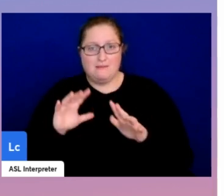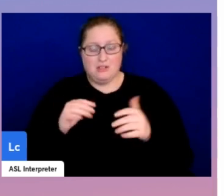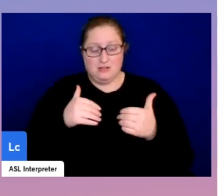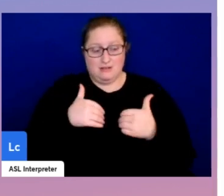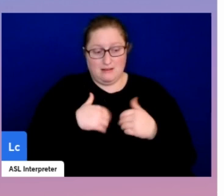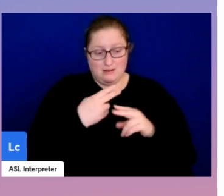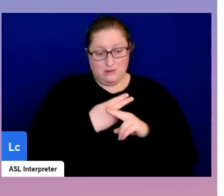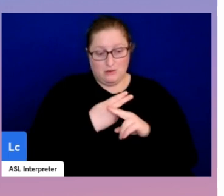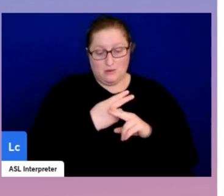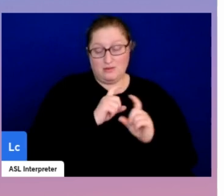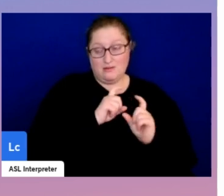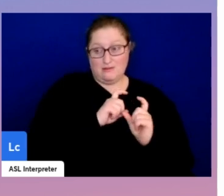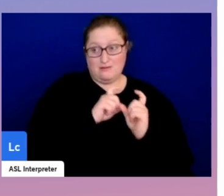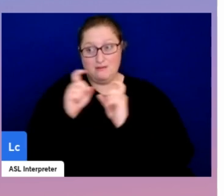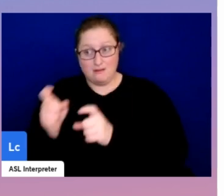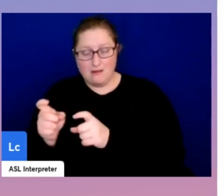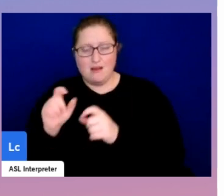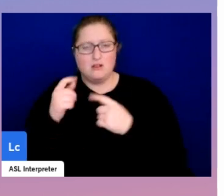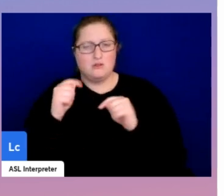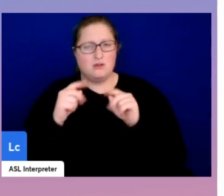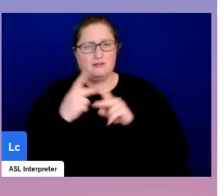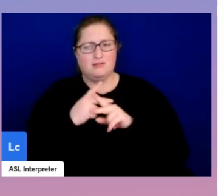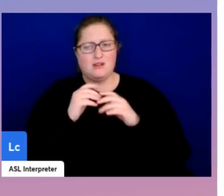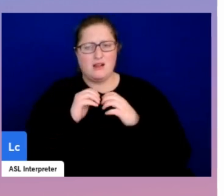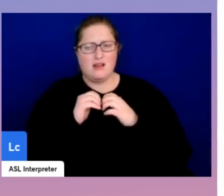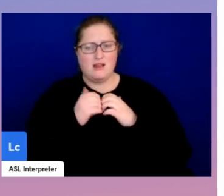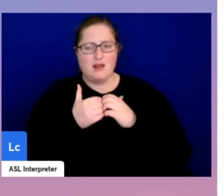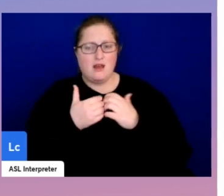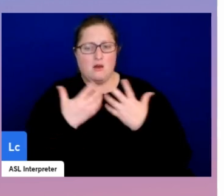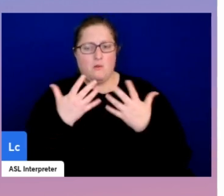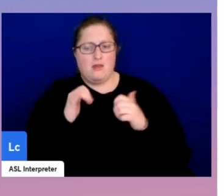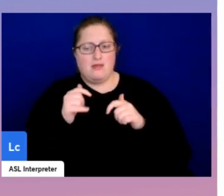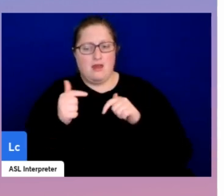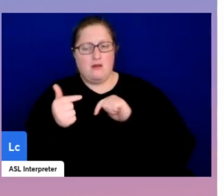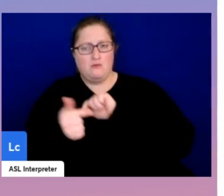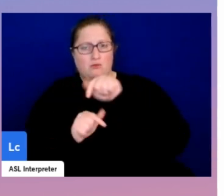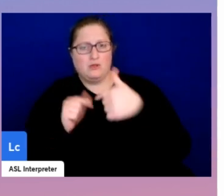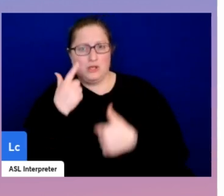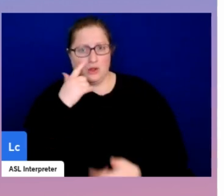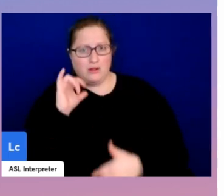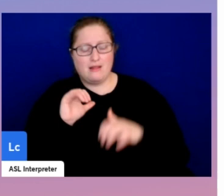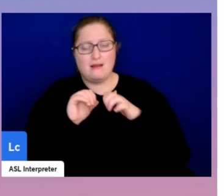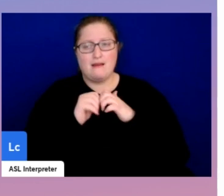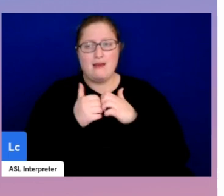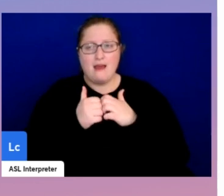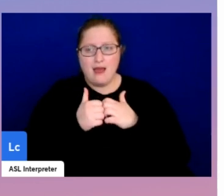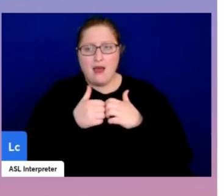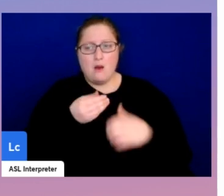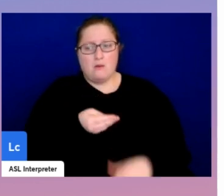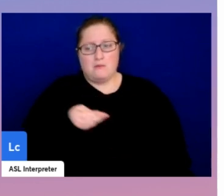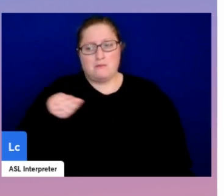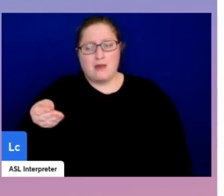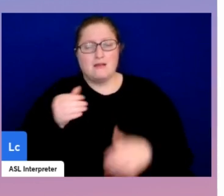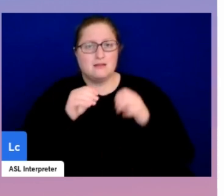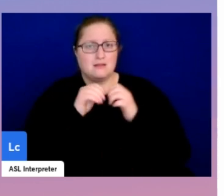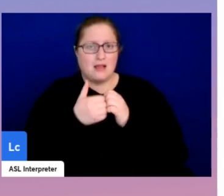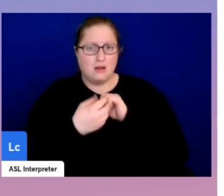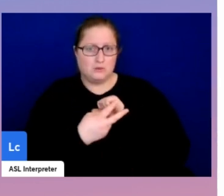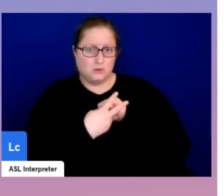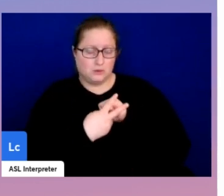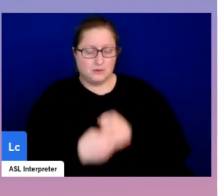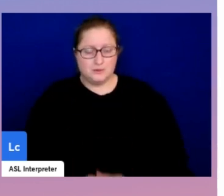along, and now we start to figure out or ask questions about what does the rotation look like, how are those credentials being passed, and how are they being stored.